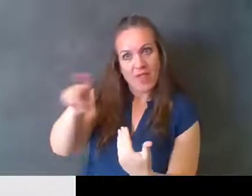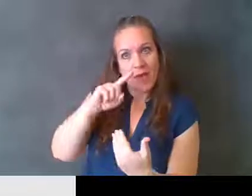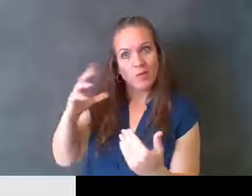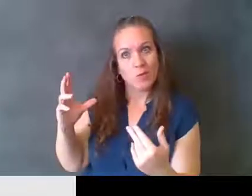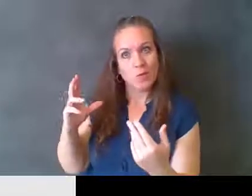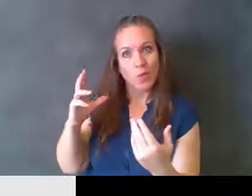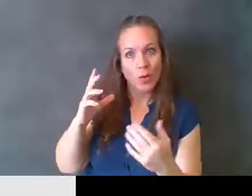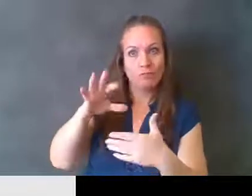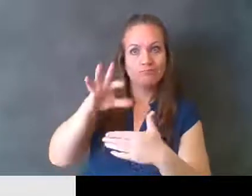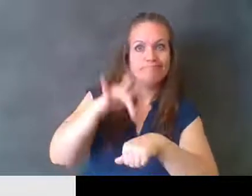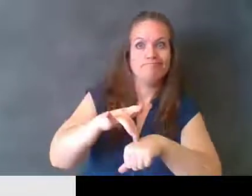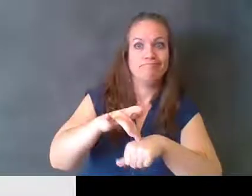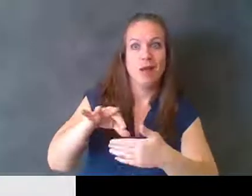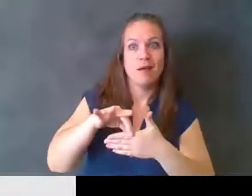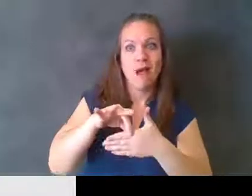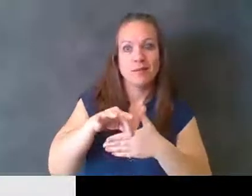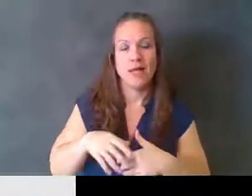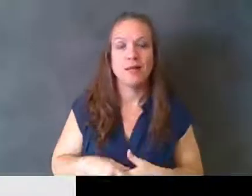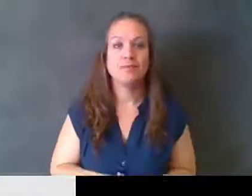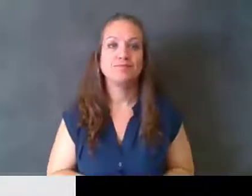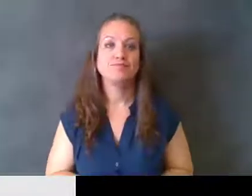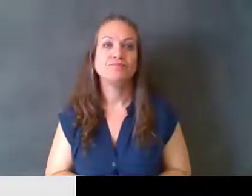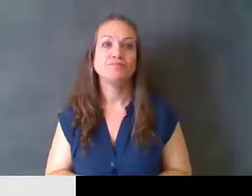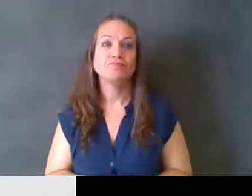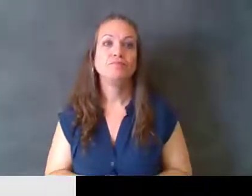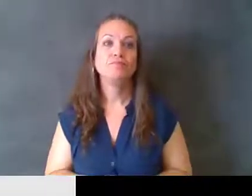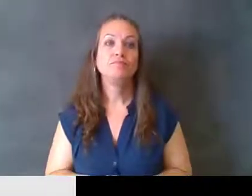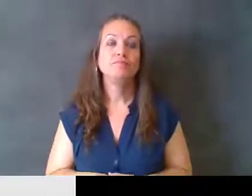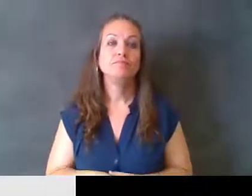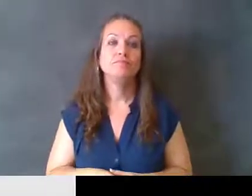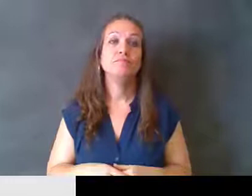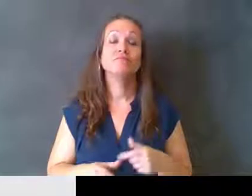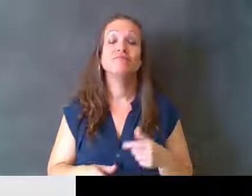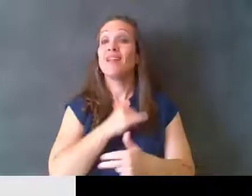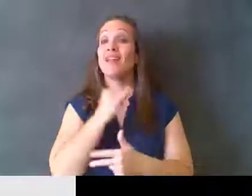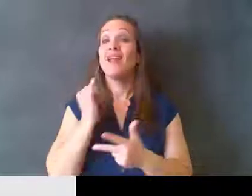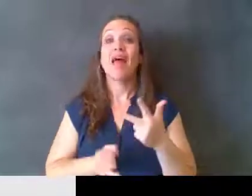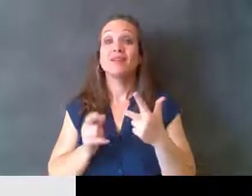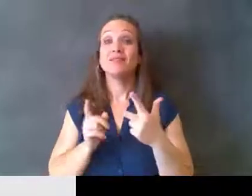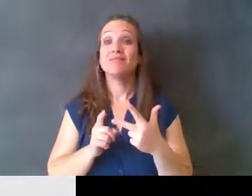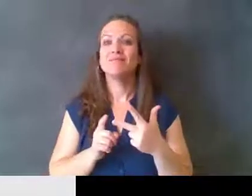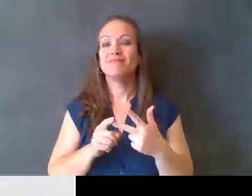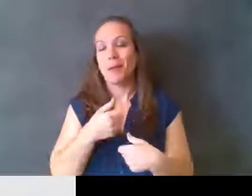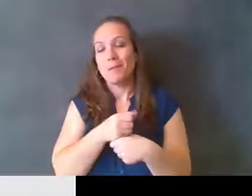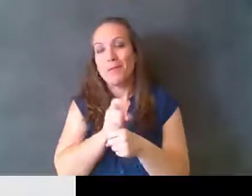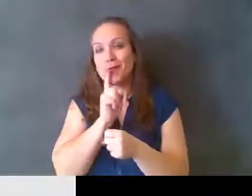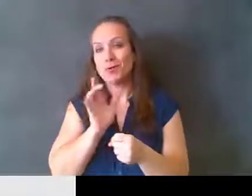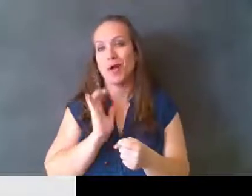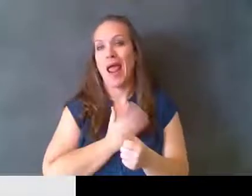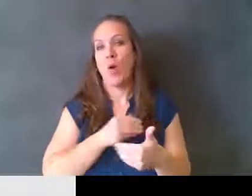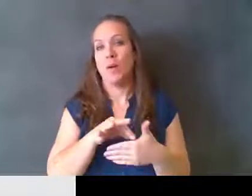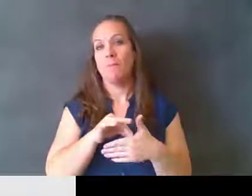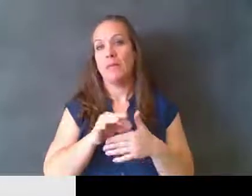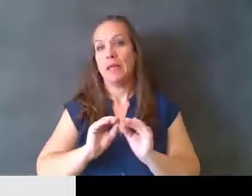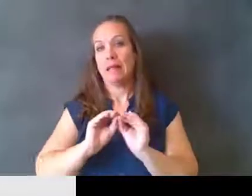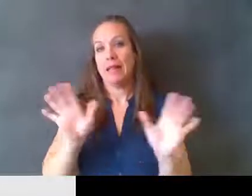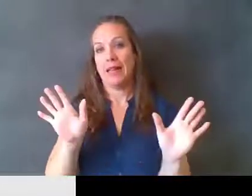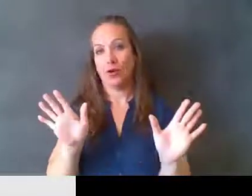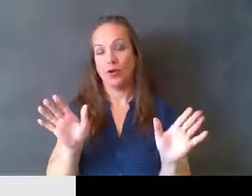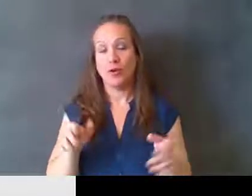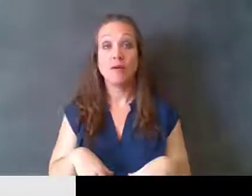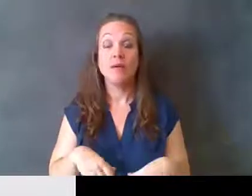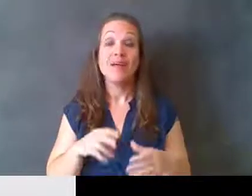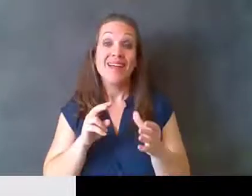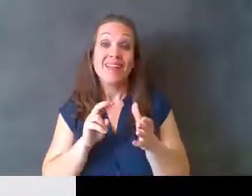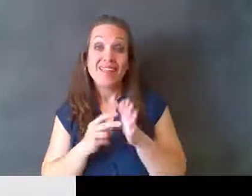want to make sure that the meaning of our document is clearly conveyed. So we want to keep in mind font and